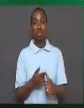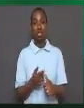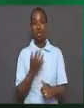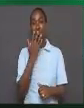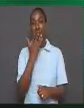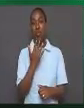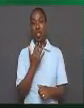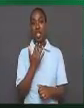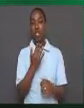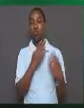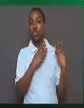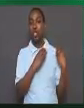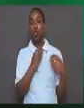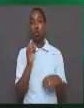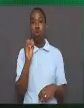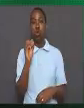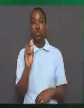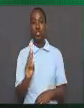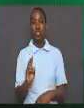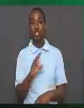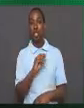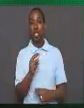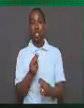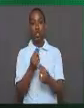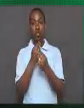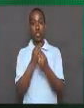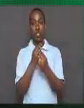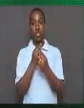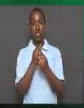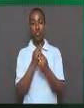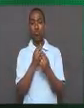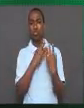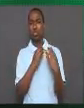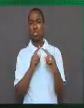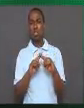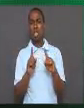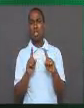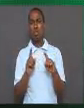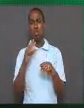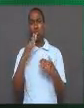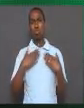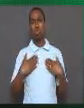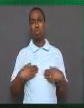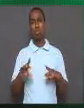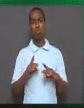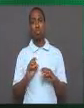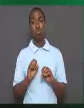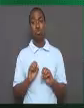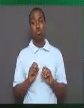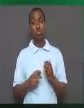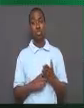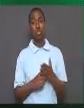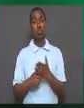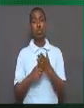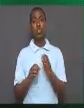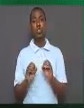blood carries oxygen and nutrients to different parts of the body.